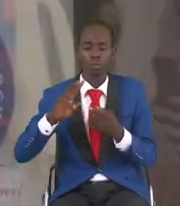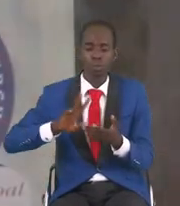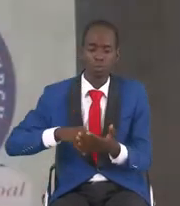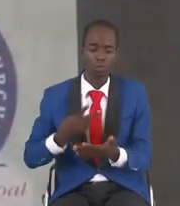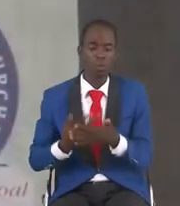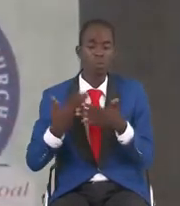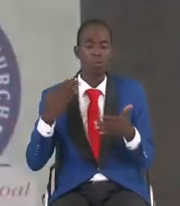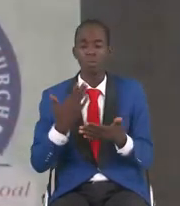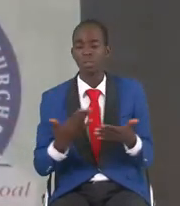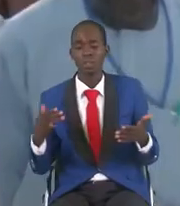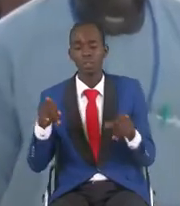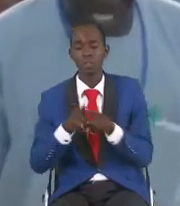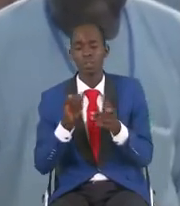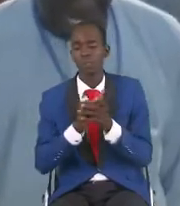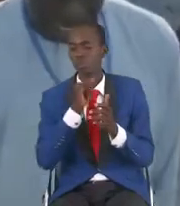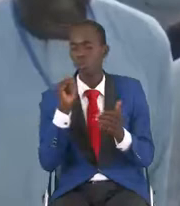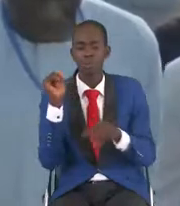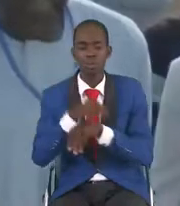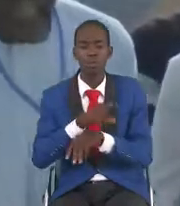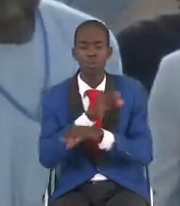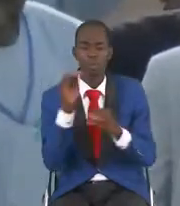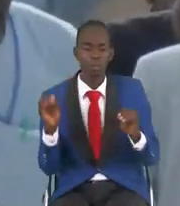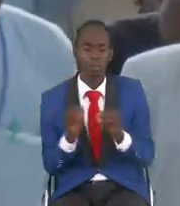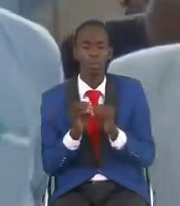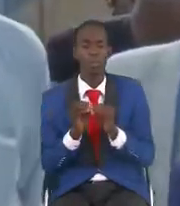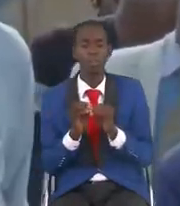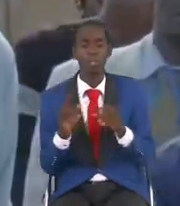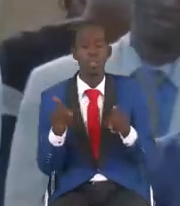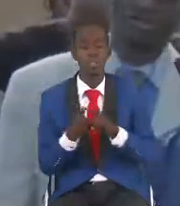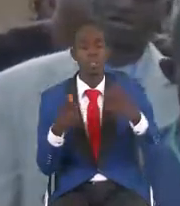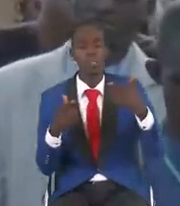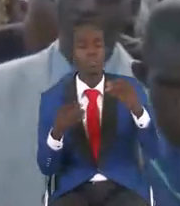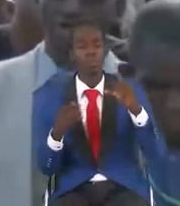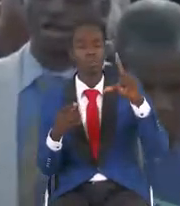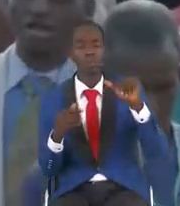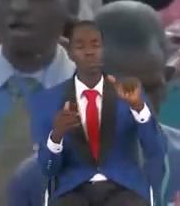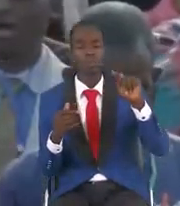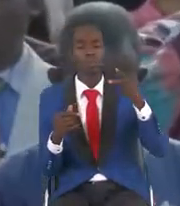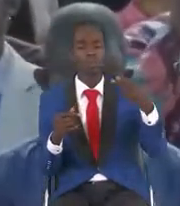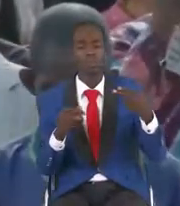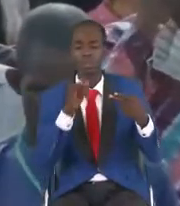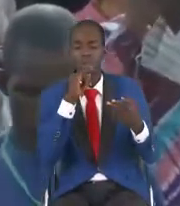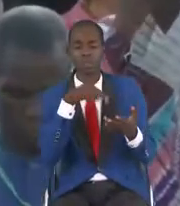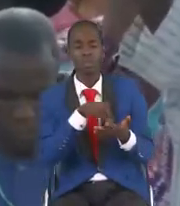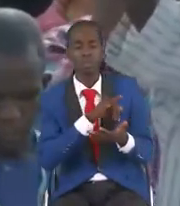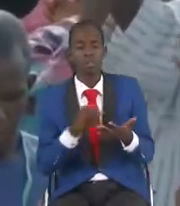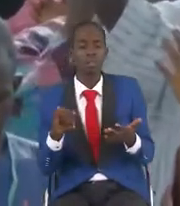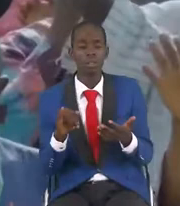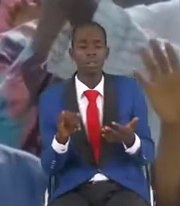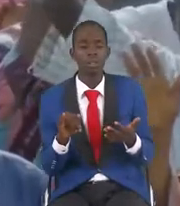will not defeat you anymore. Amen. Like Goliath, standing and